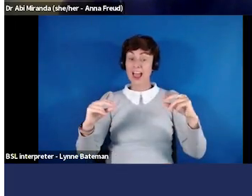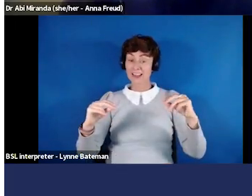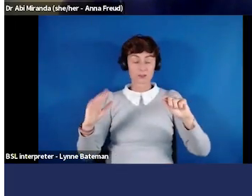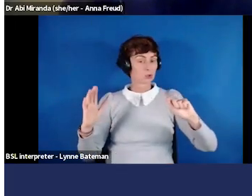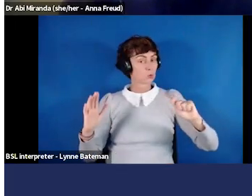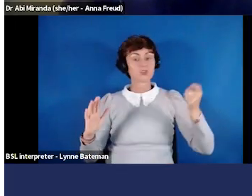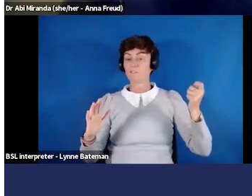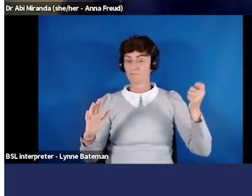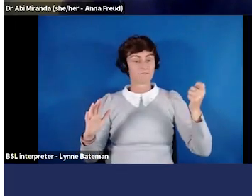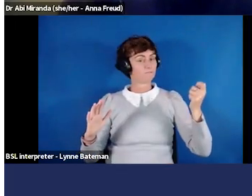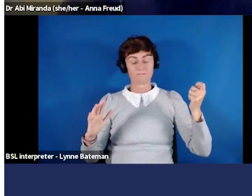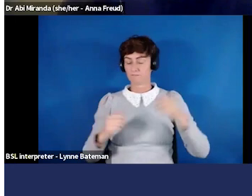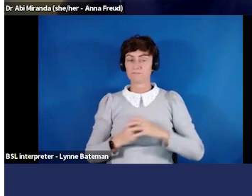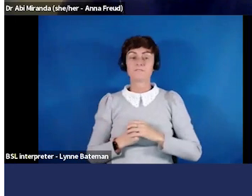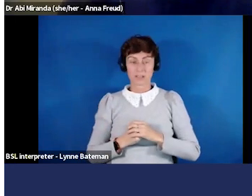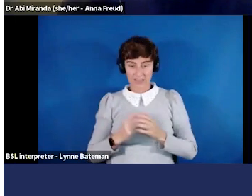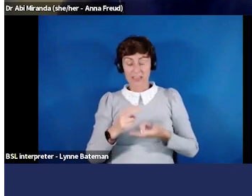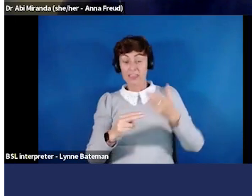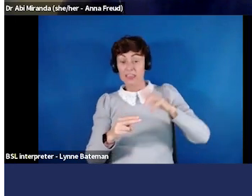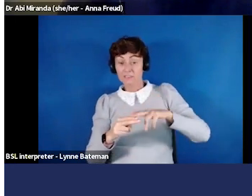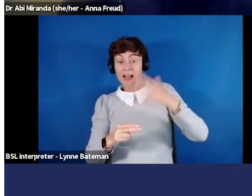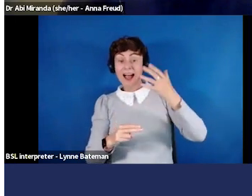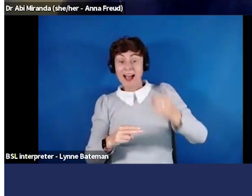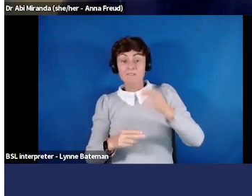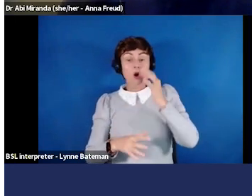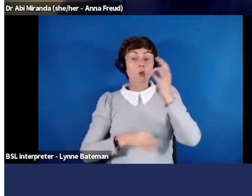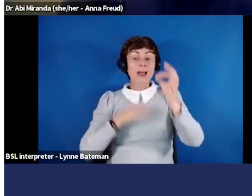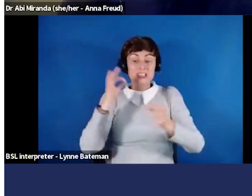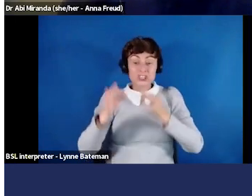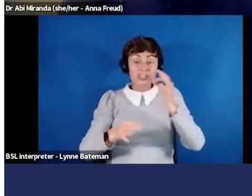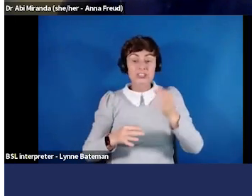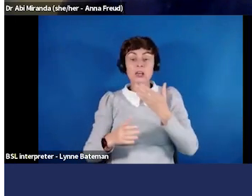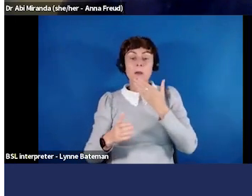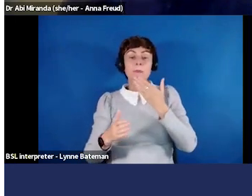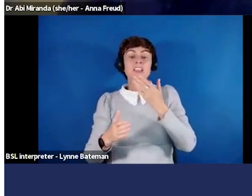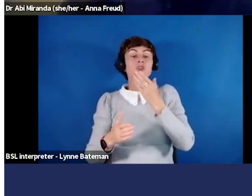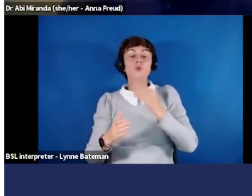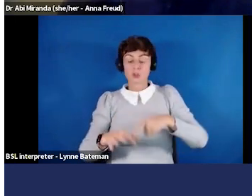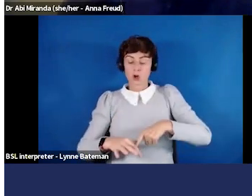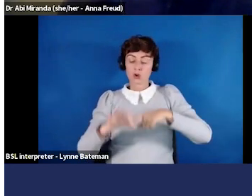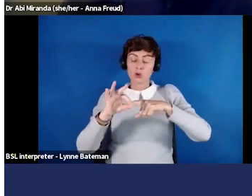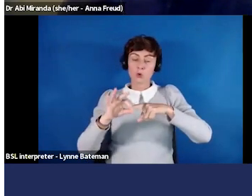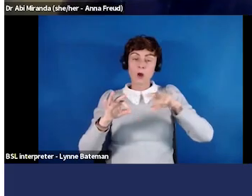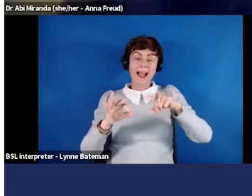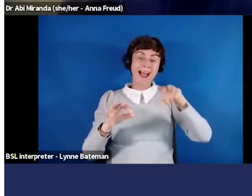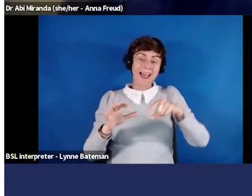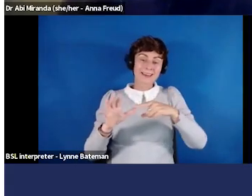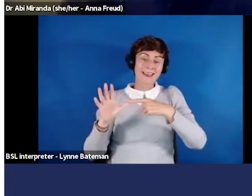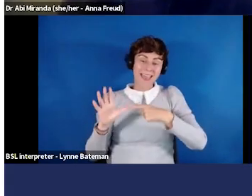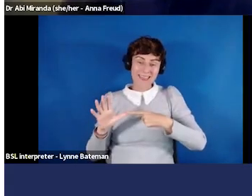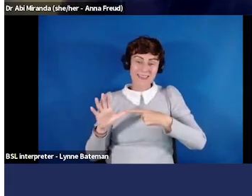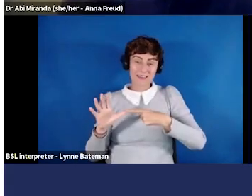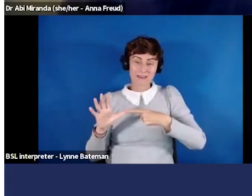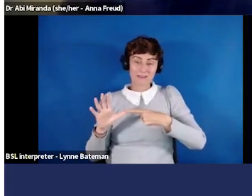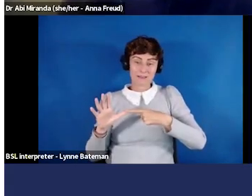disabled during this webinar. So if you have any questions, please submit these via the Q&A function. There is